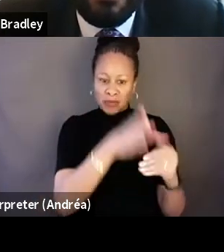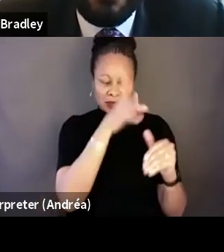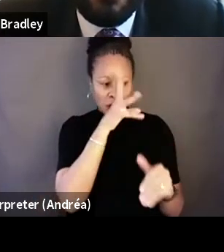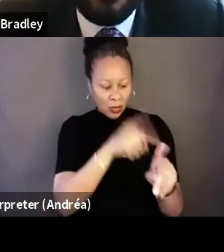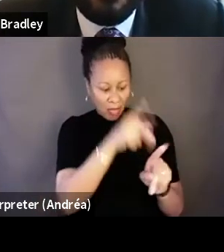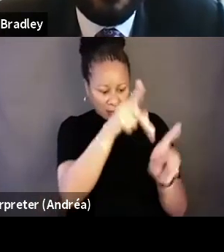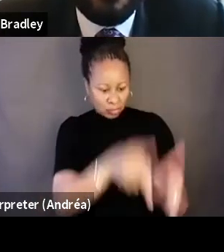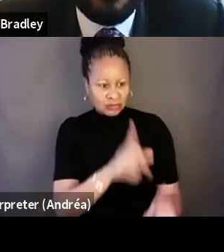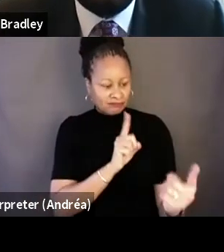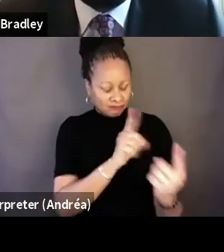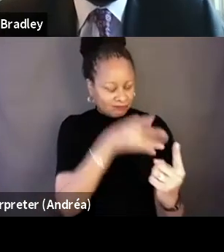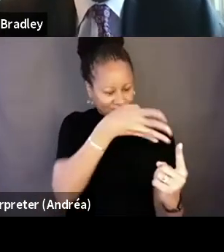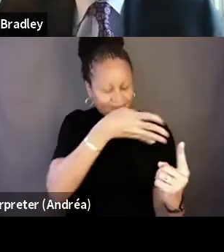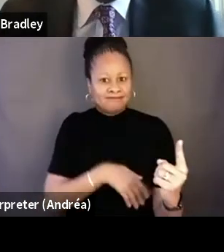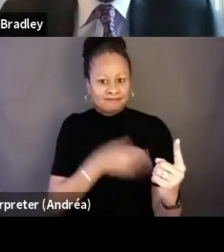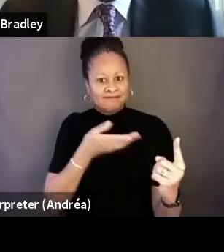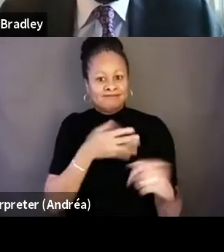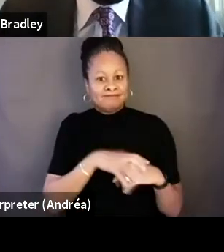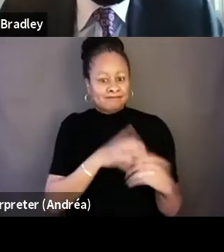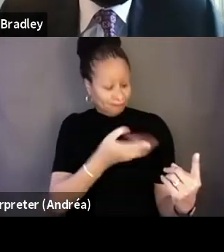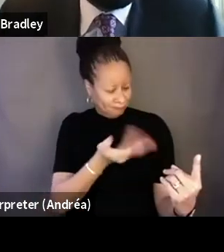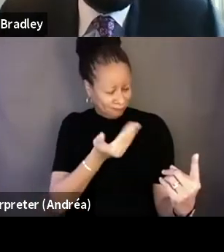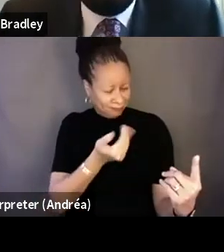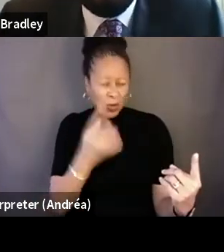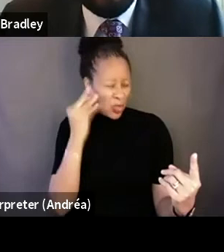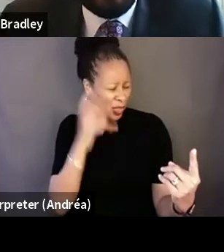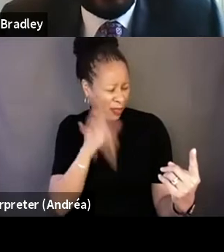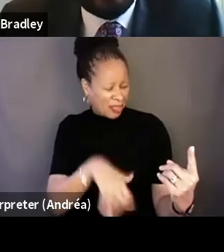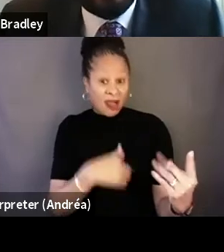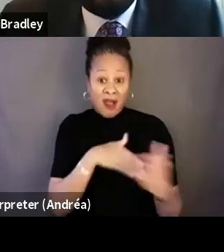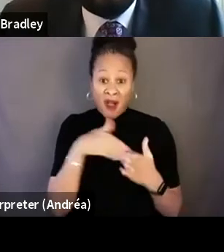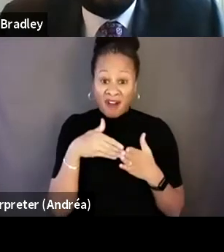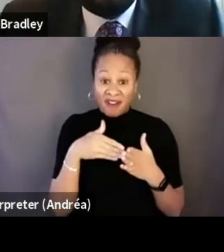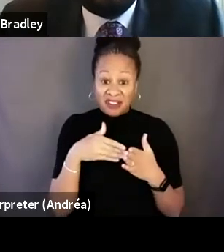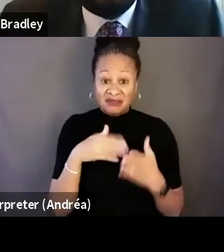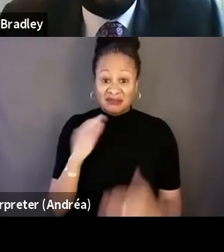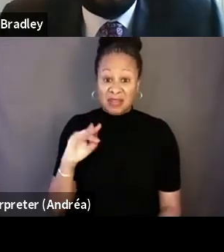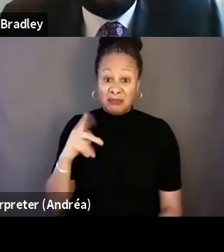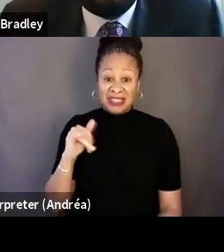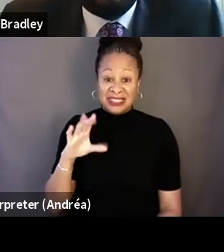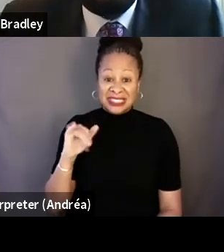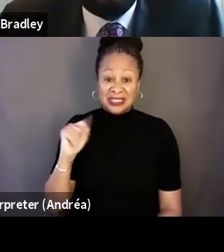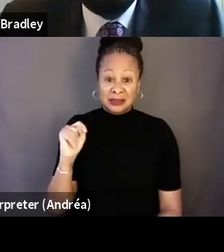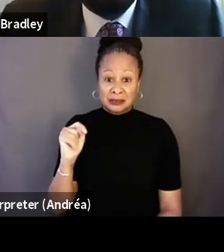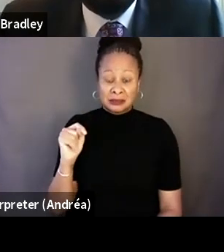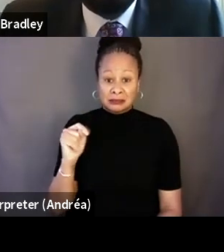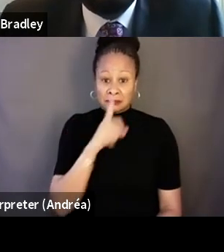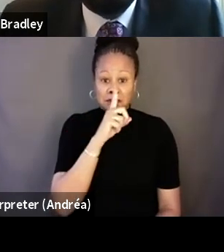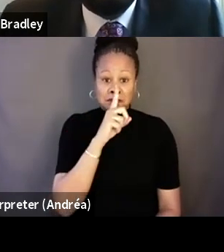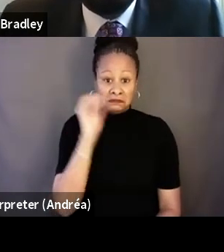person and let them say what they were thinking. A lot of times it's implicit bias,